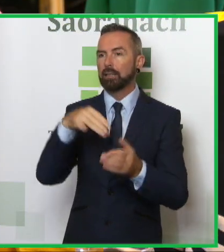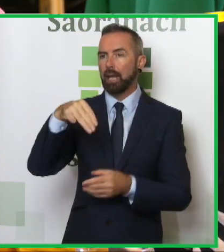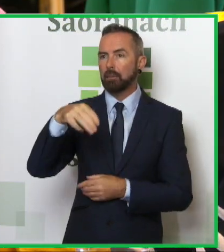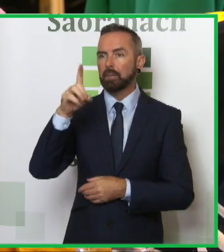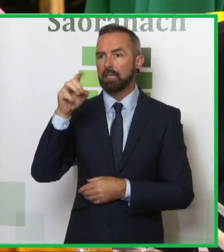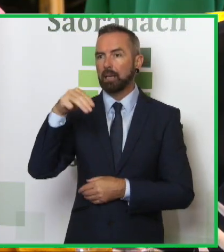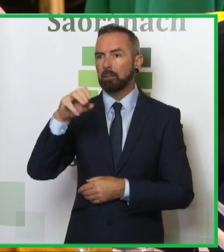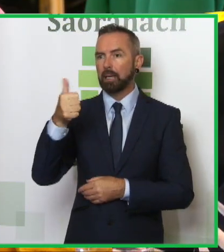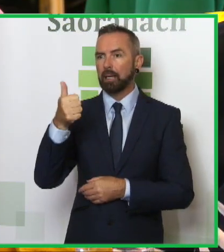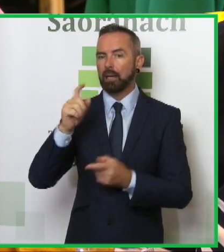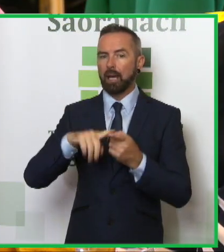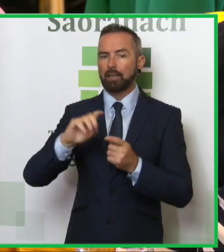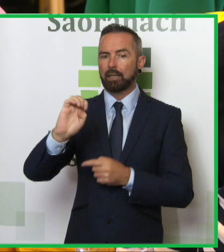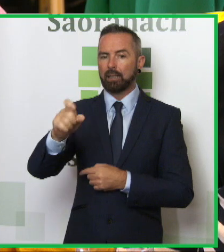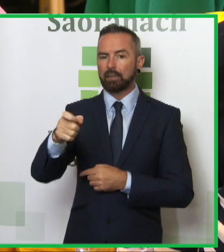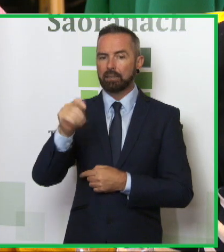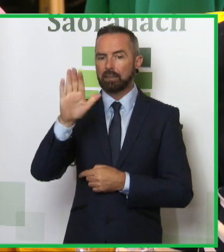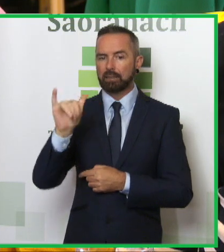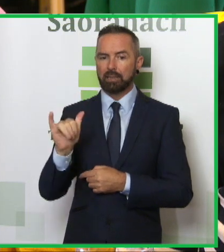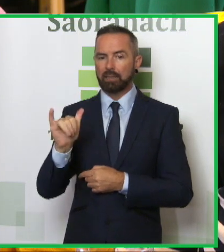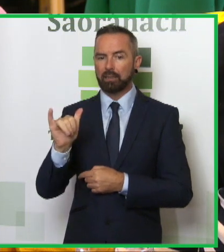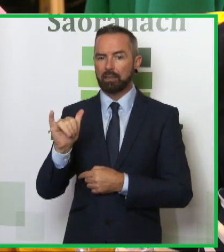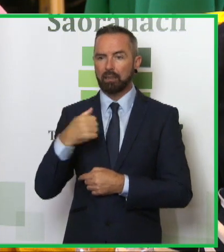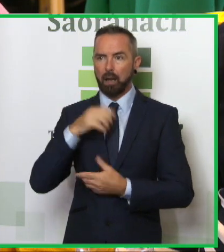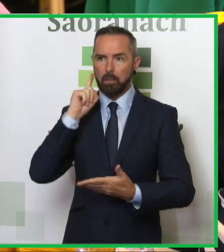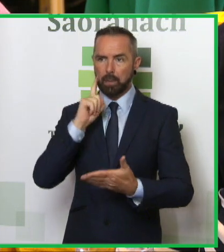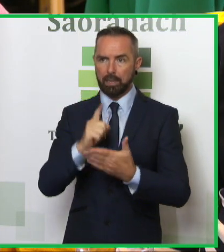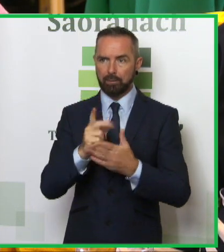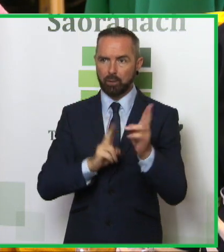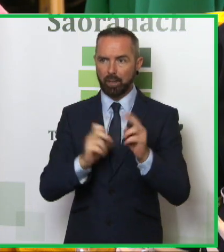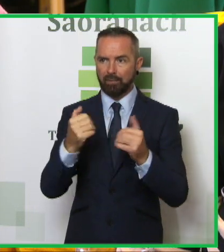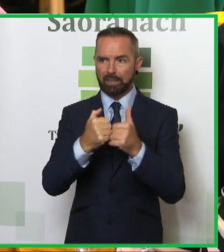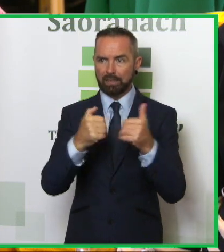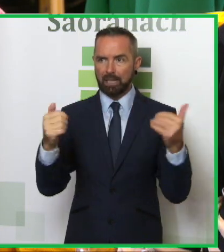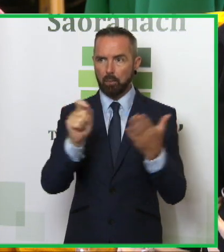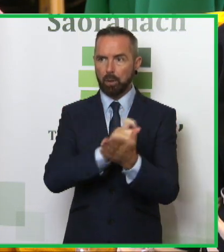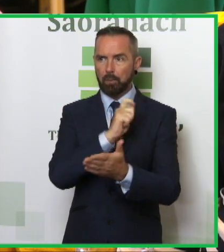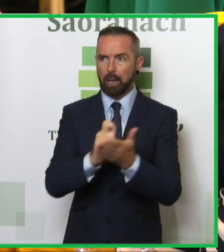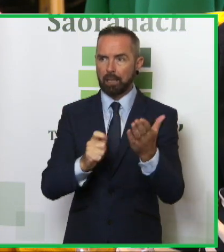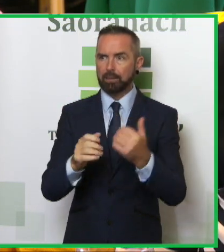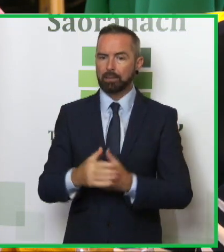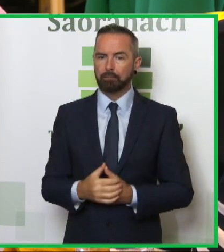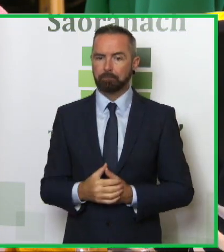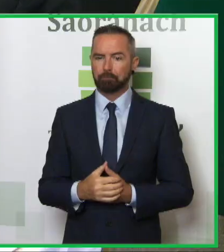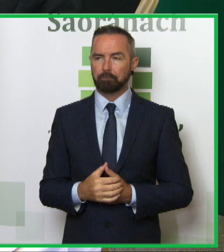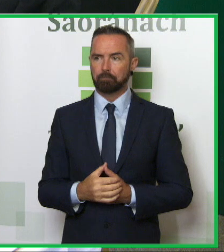or ecstasy as an exceptional drug that I believe deserves maybe a separate ballot.